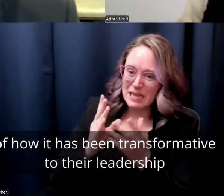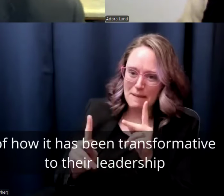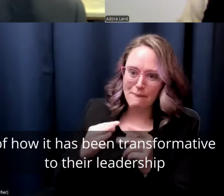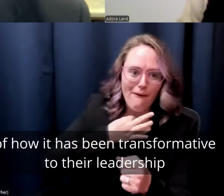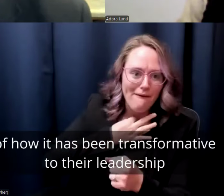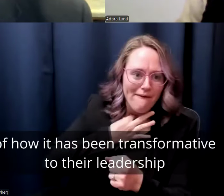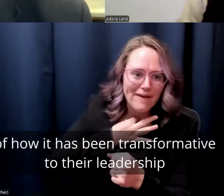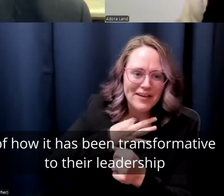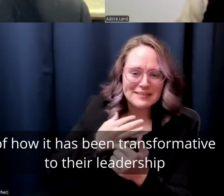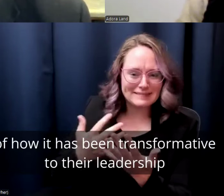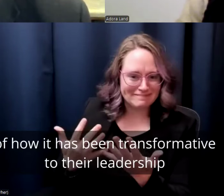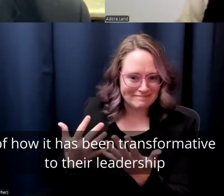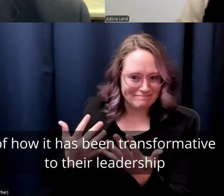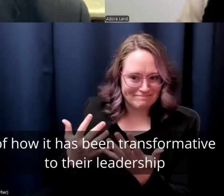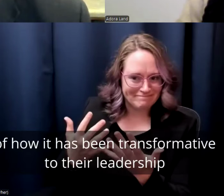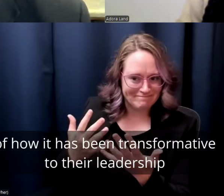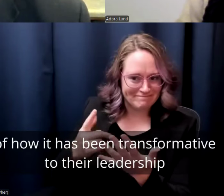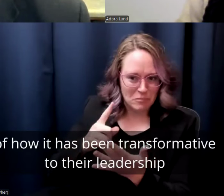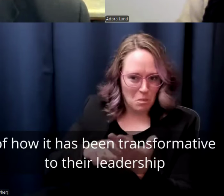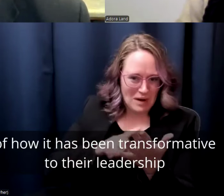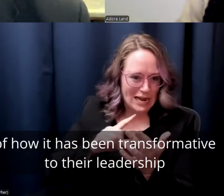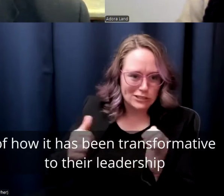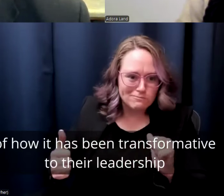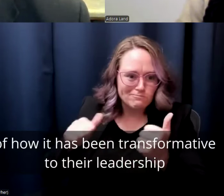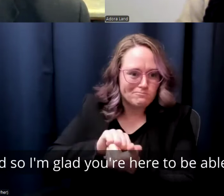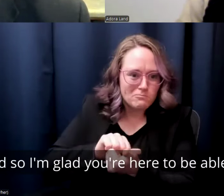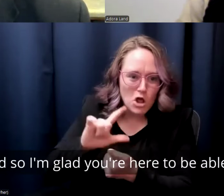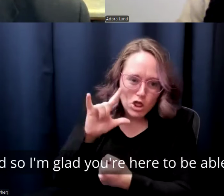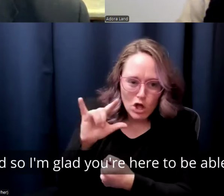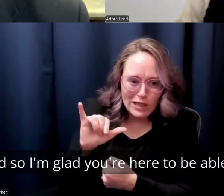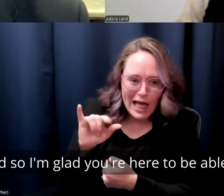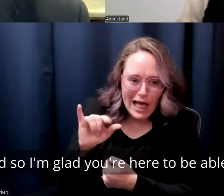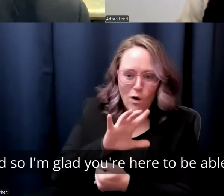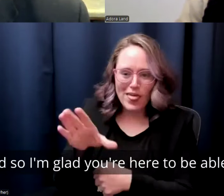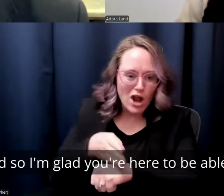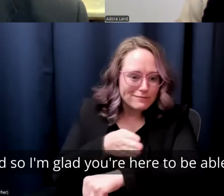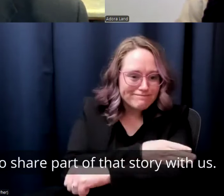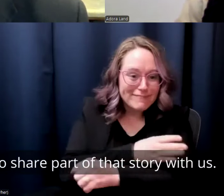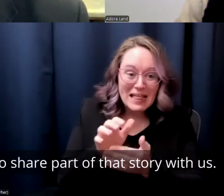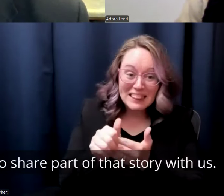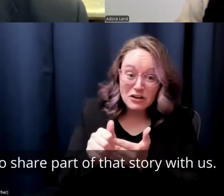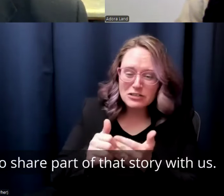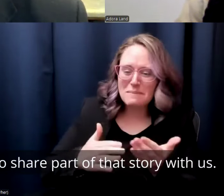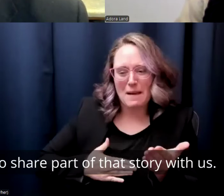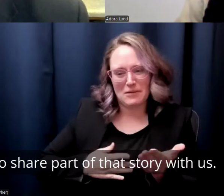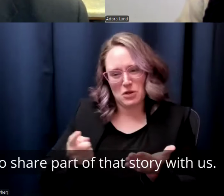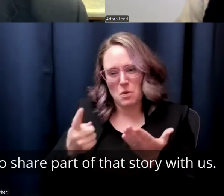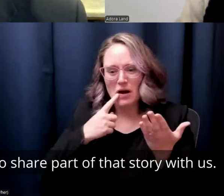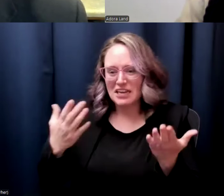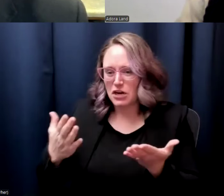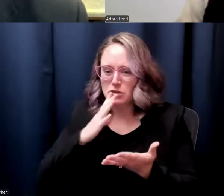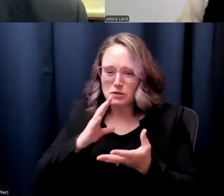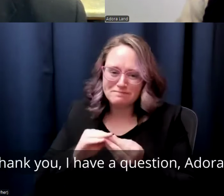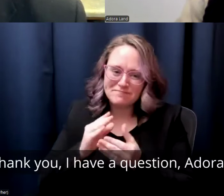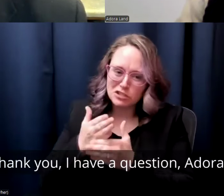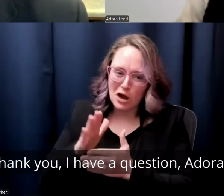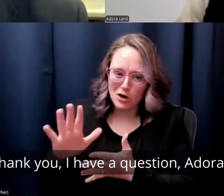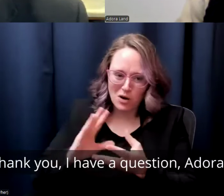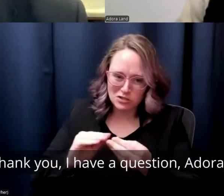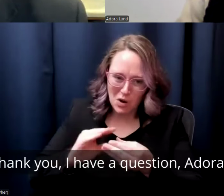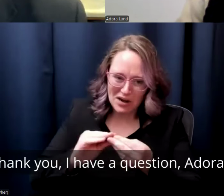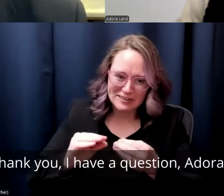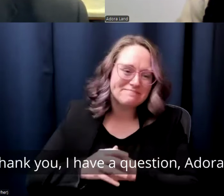of how it has been transformative to their leadership, and so I'm glad you're here to be able to share part of that story with us. Thank